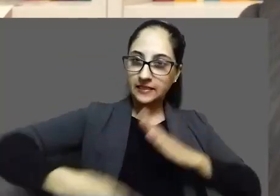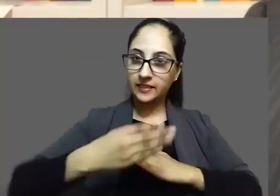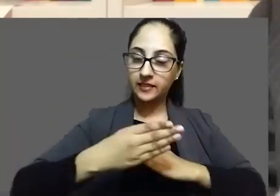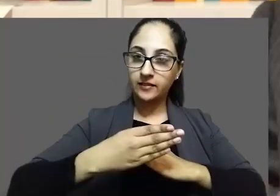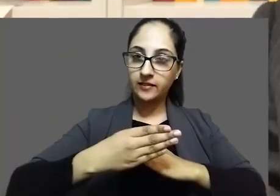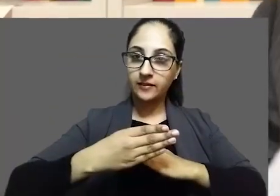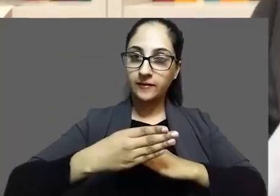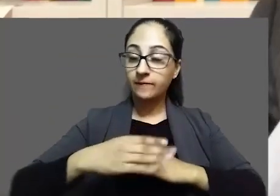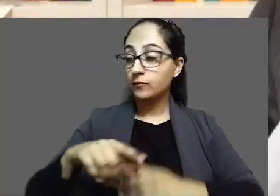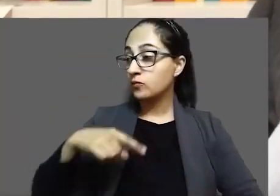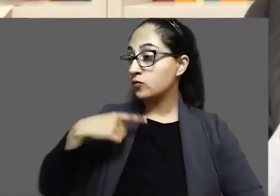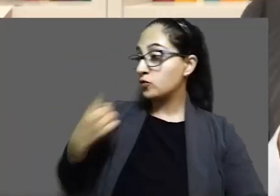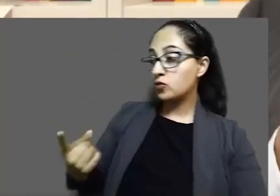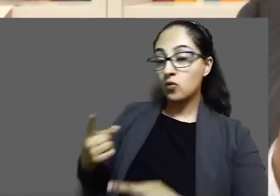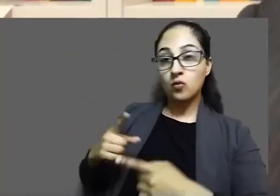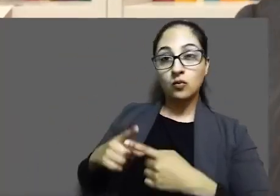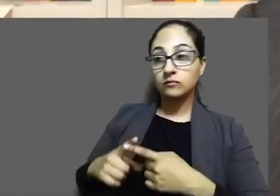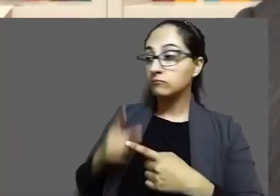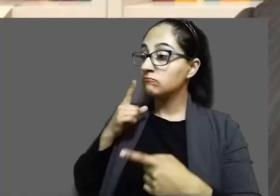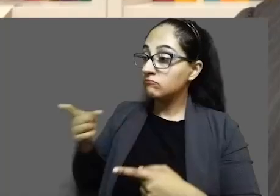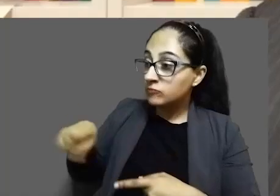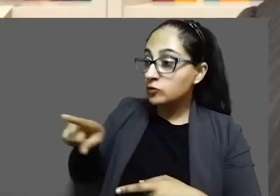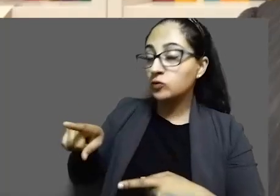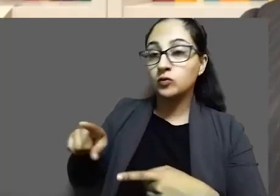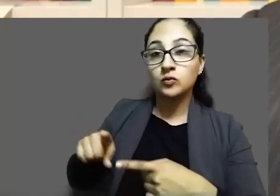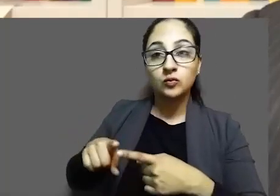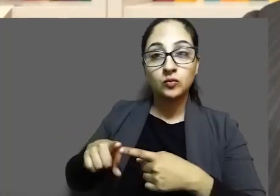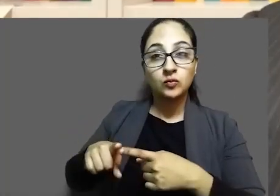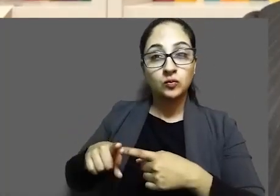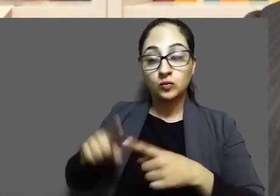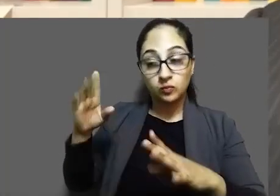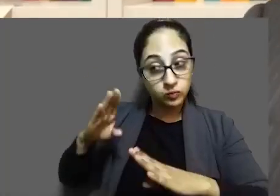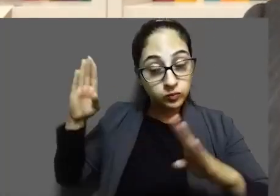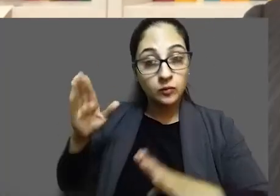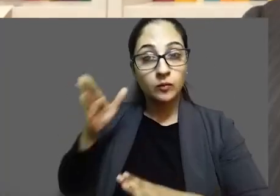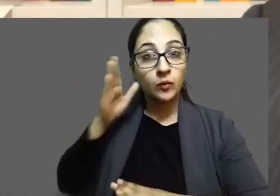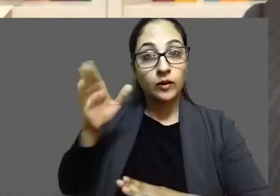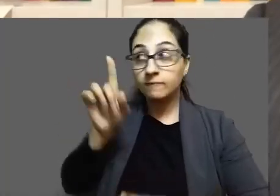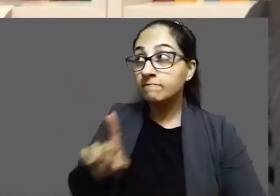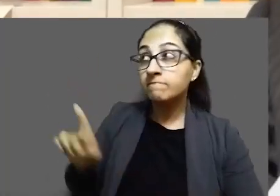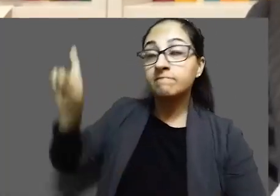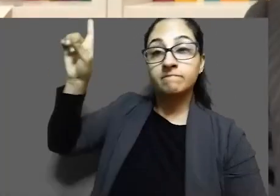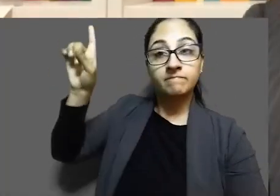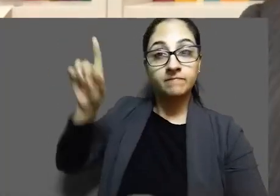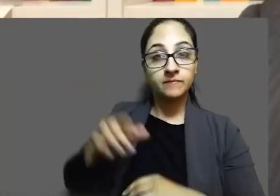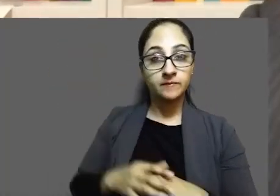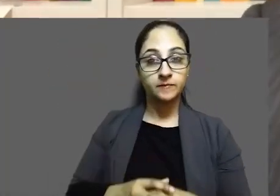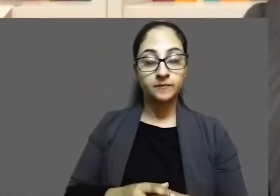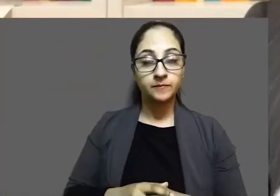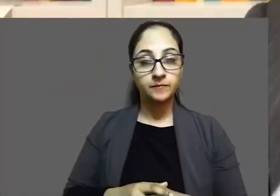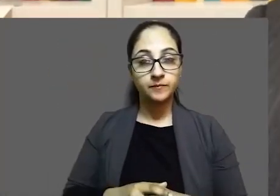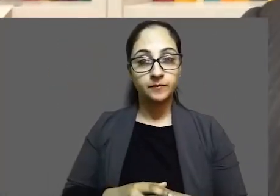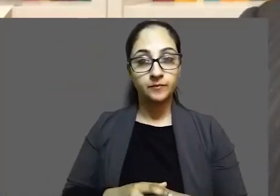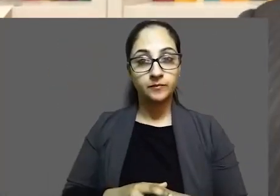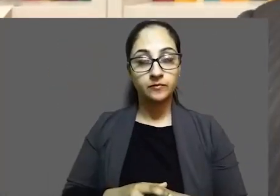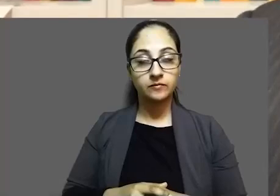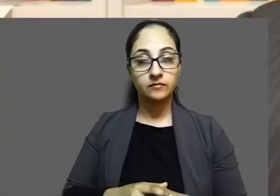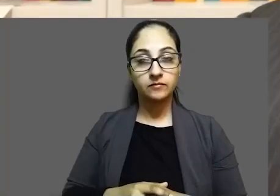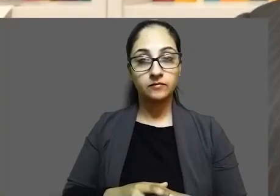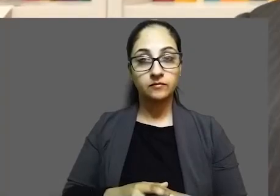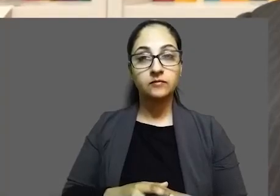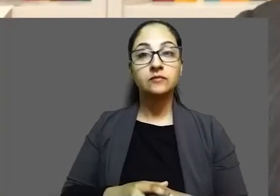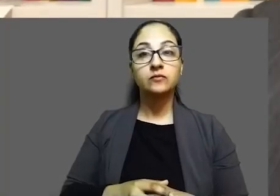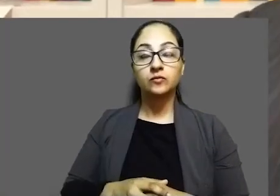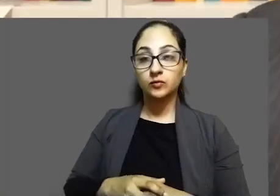control over her, because it is the power of the divine that has to be obeyed. And so that to obey the power of the divine is to always speak